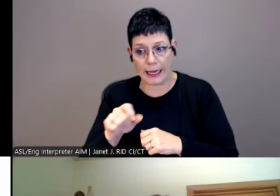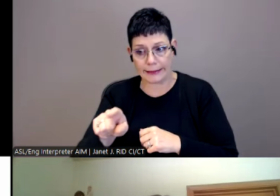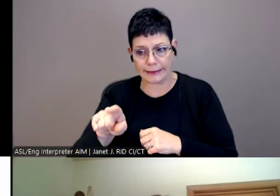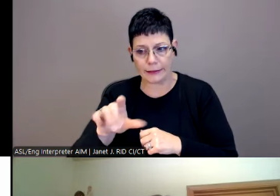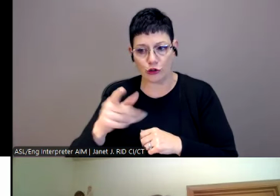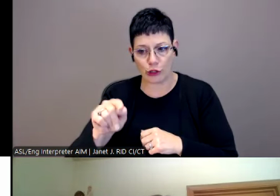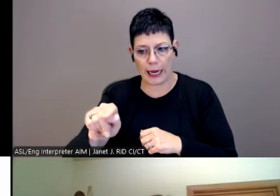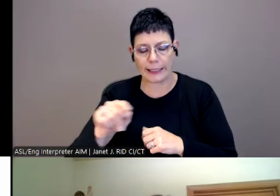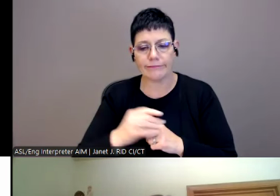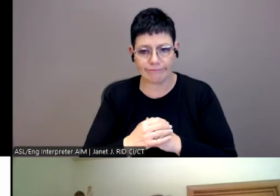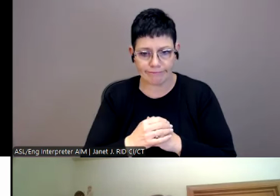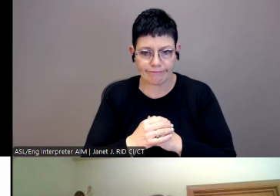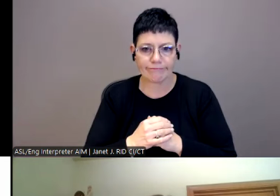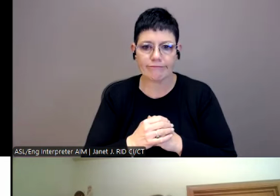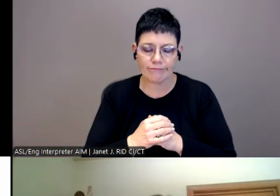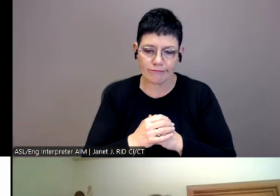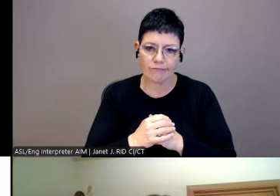Okay.